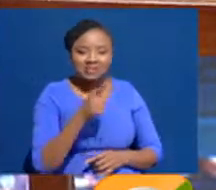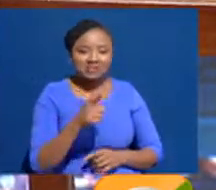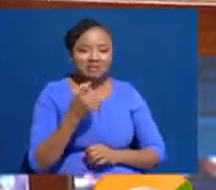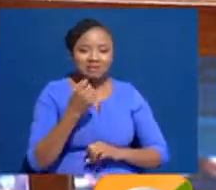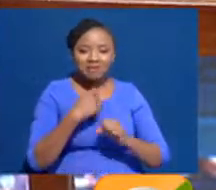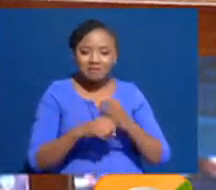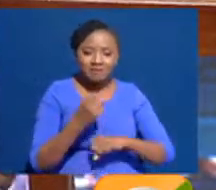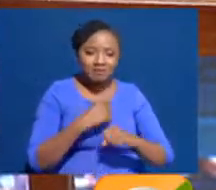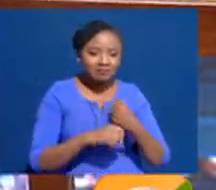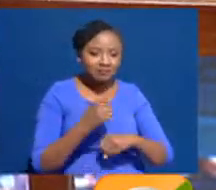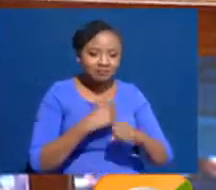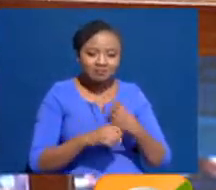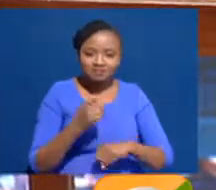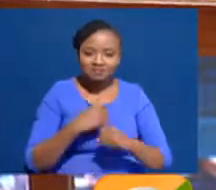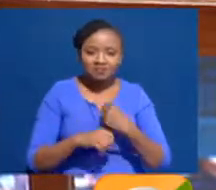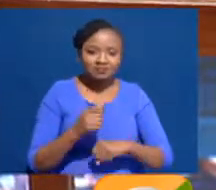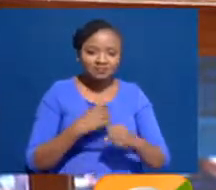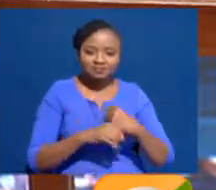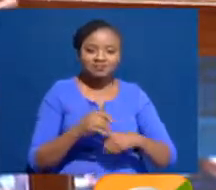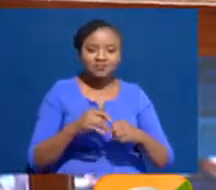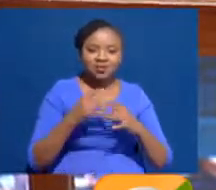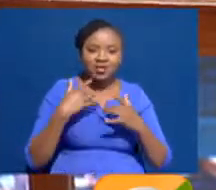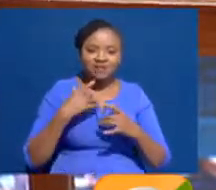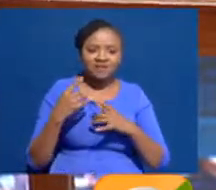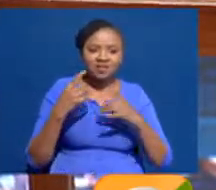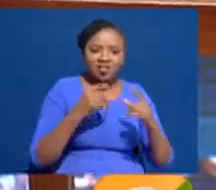he goes, violence follows.